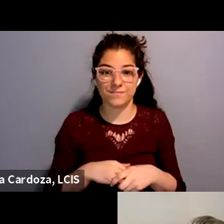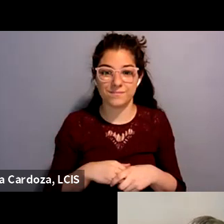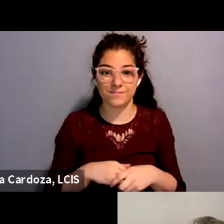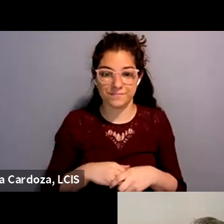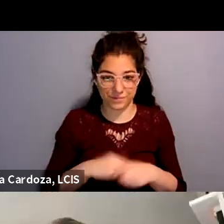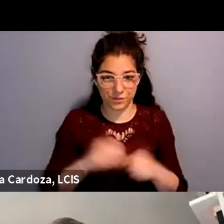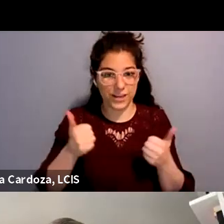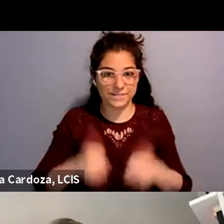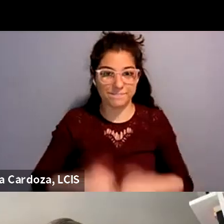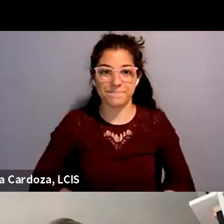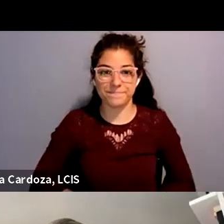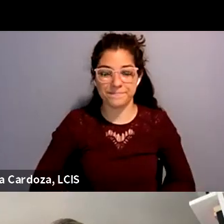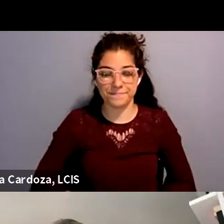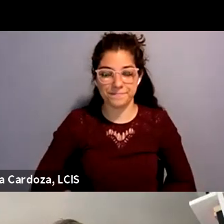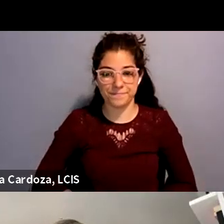Great.